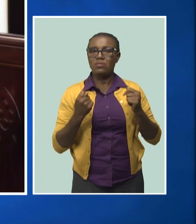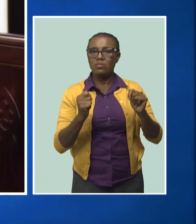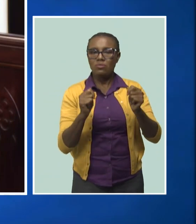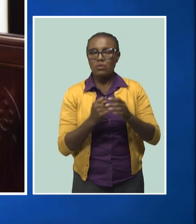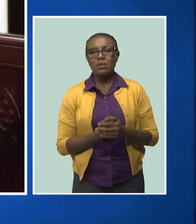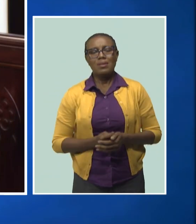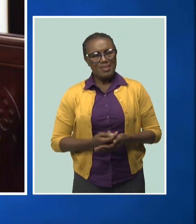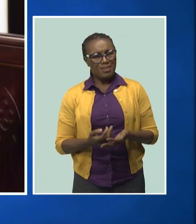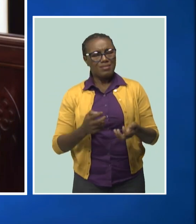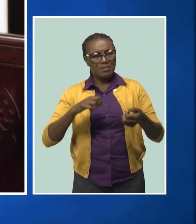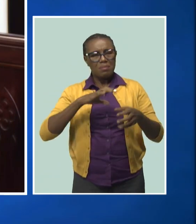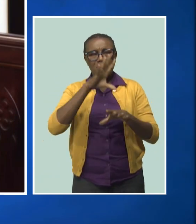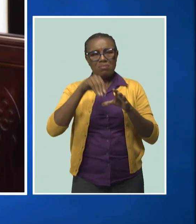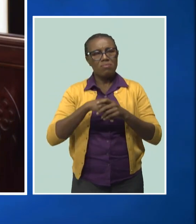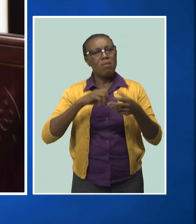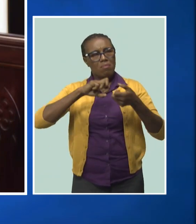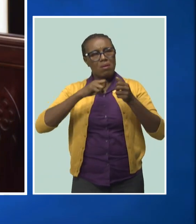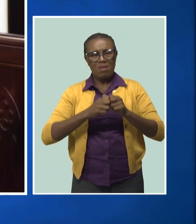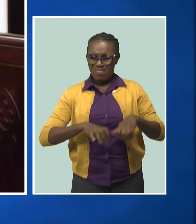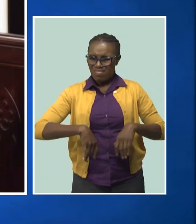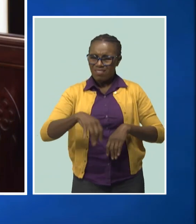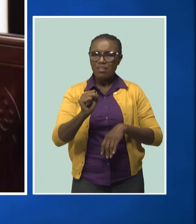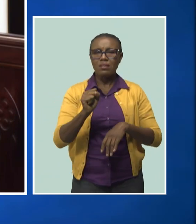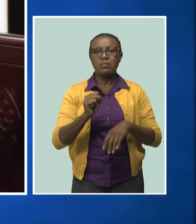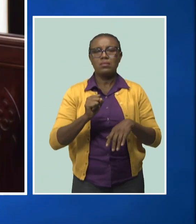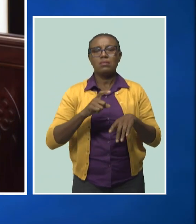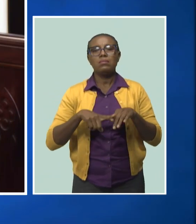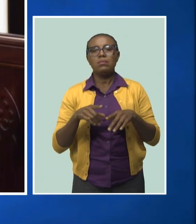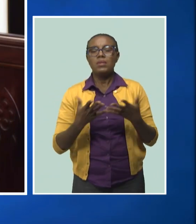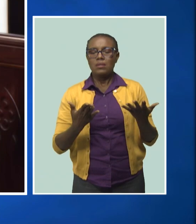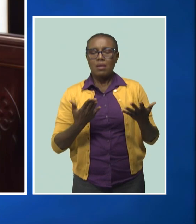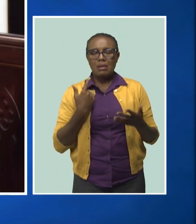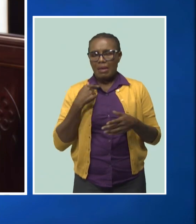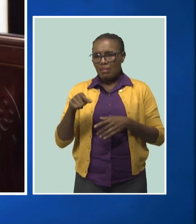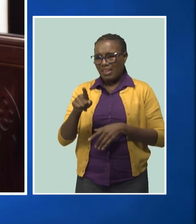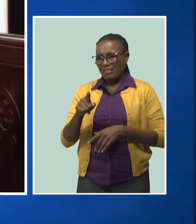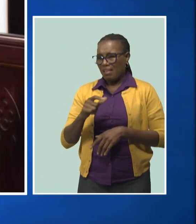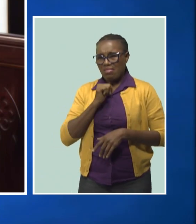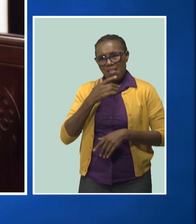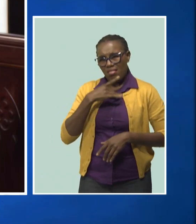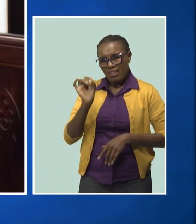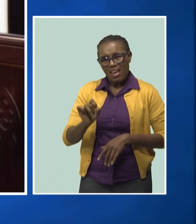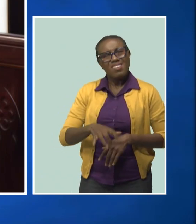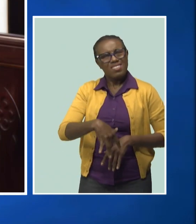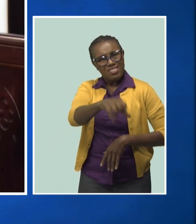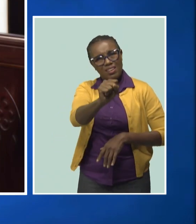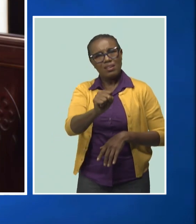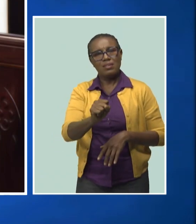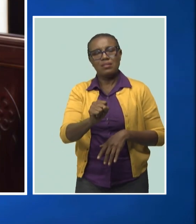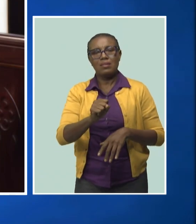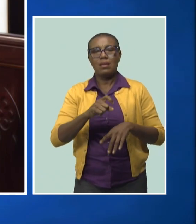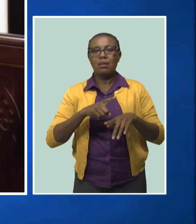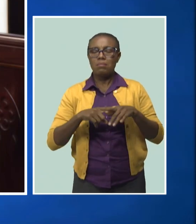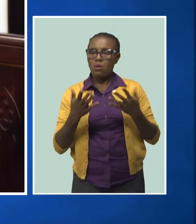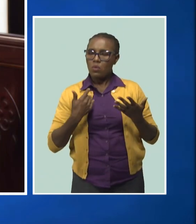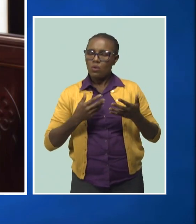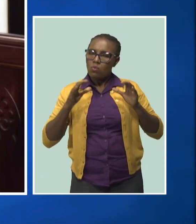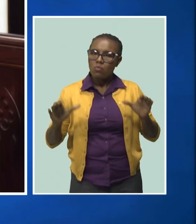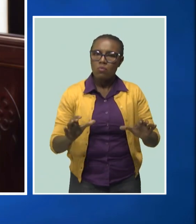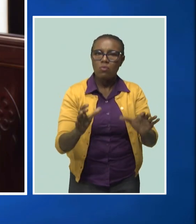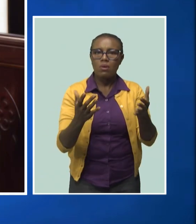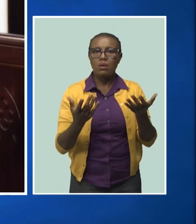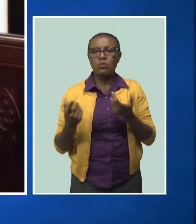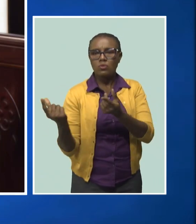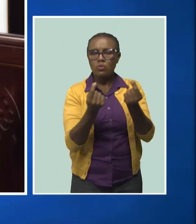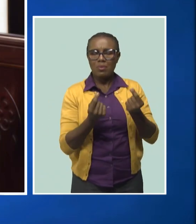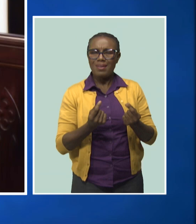teething problems? Yes, it has. And have we found out things that I don't like? Yes, we have. And have we taken action with respect to